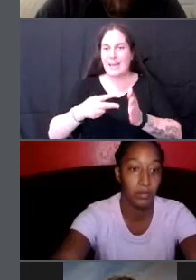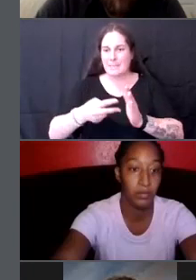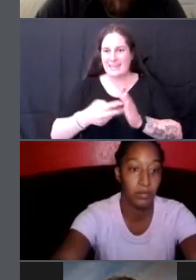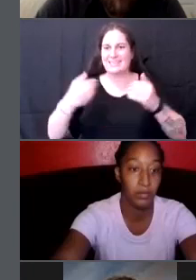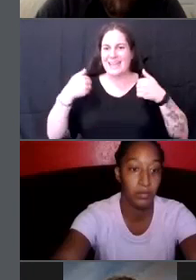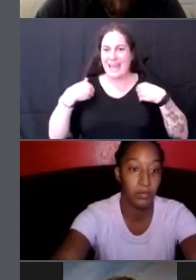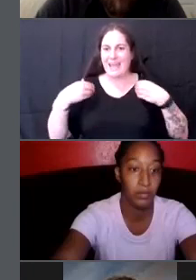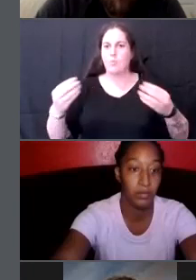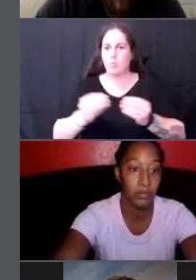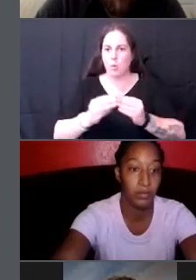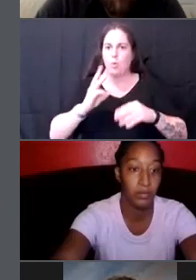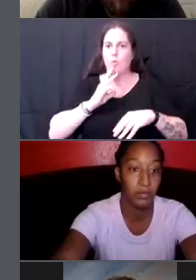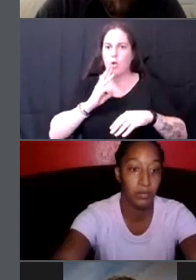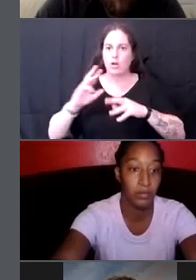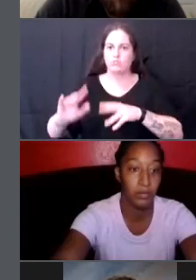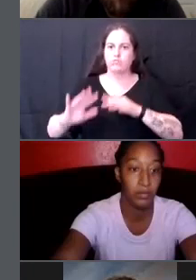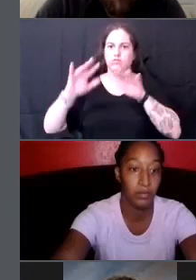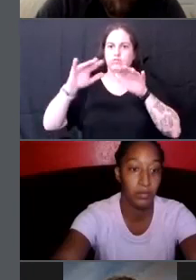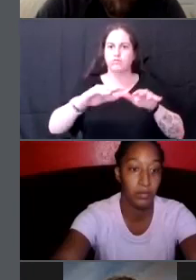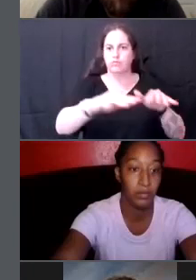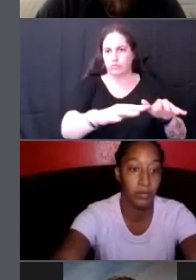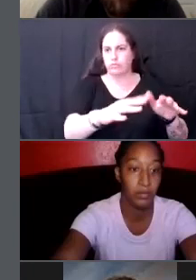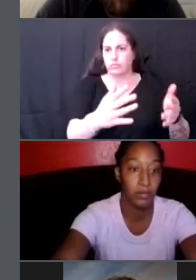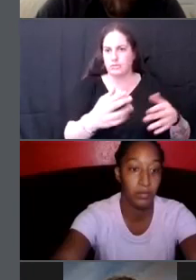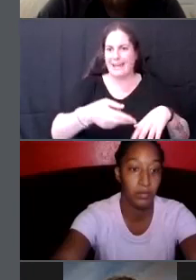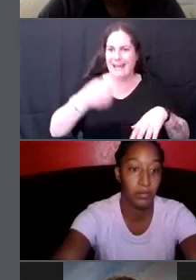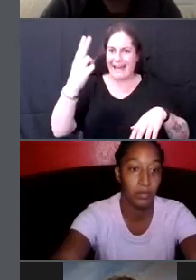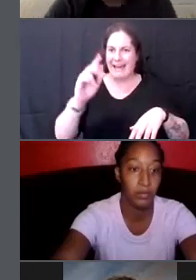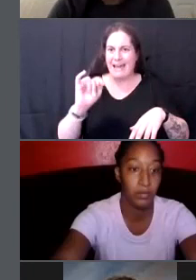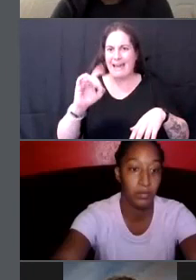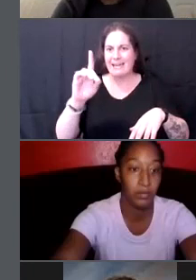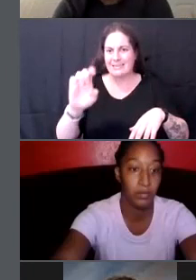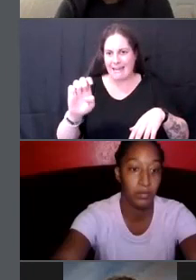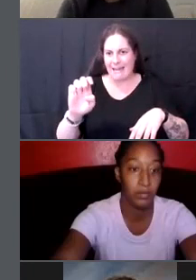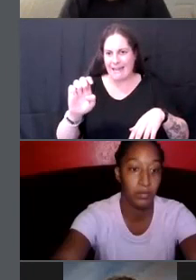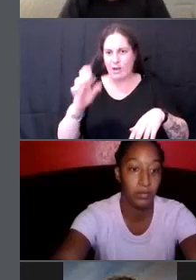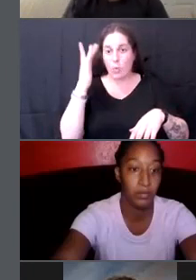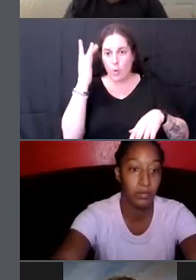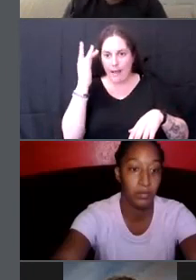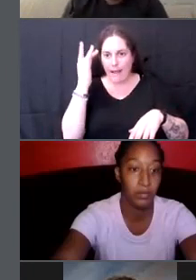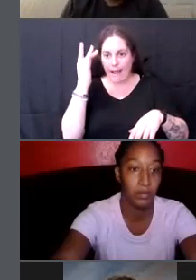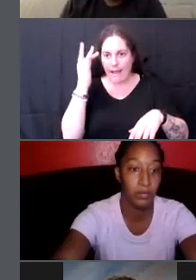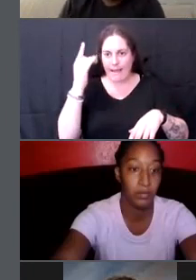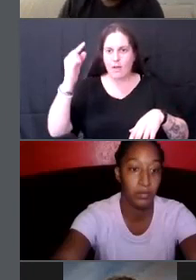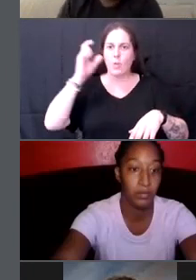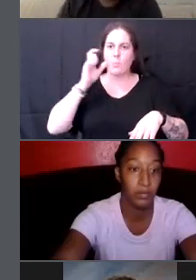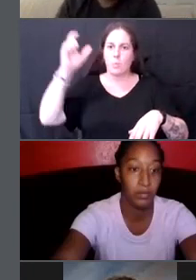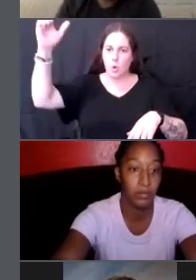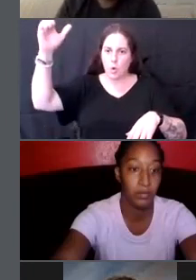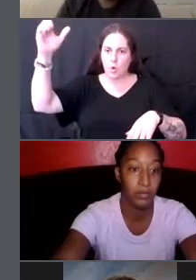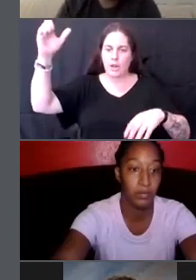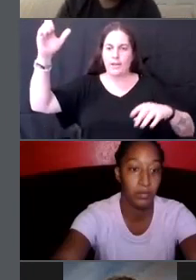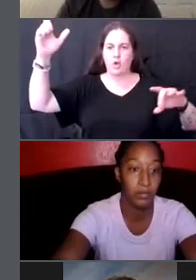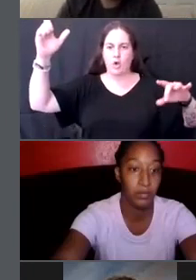high tide and low tide? That's the result of the gravitational attraction between the